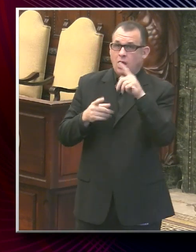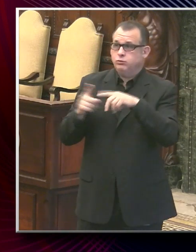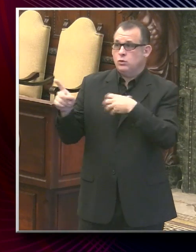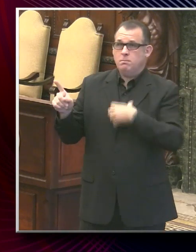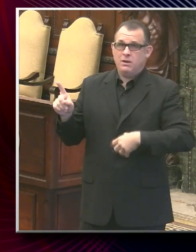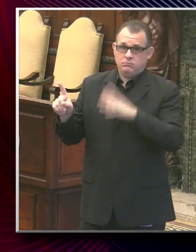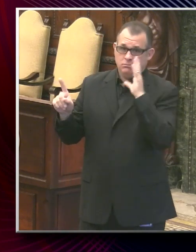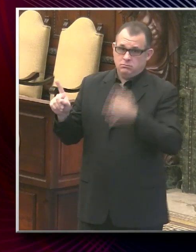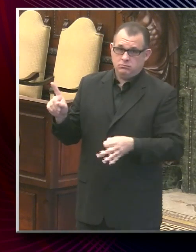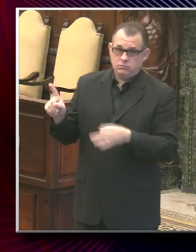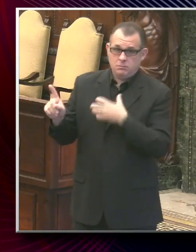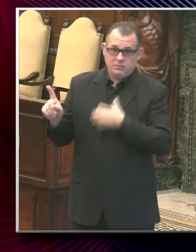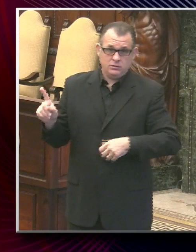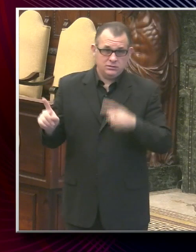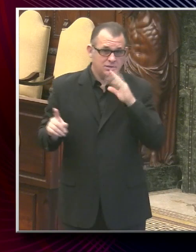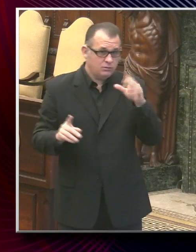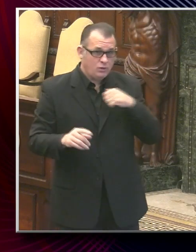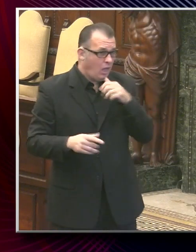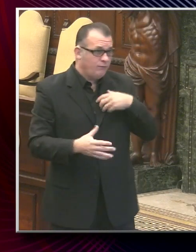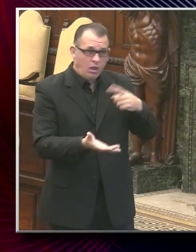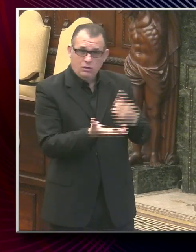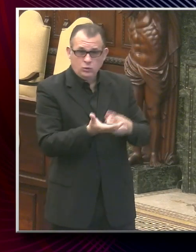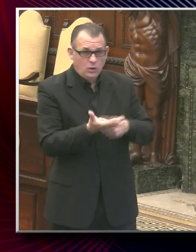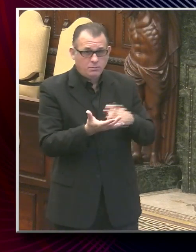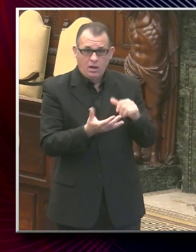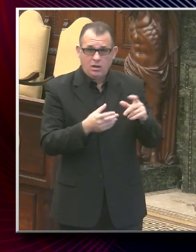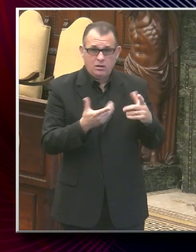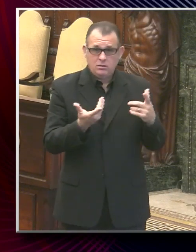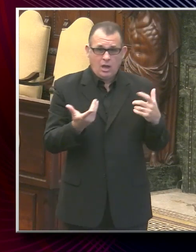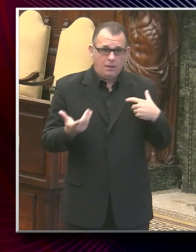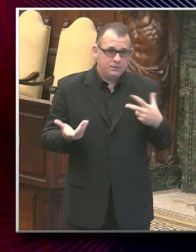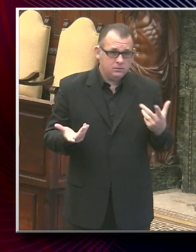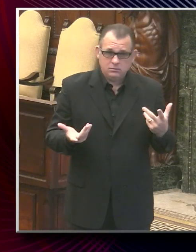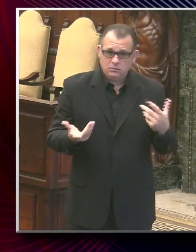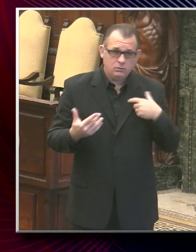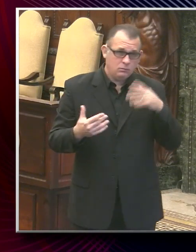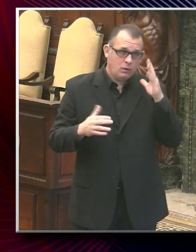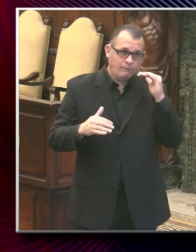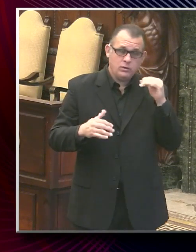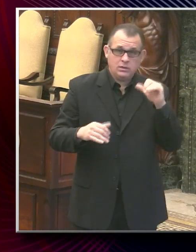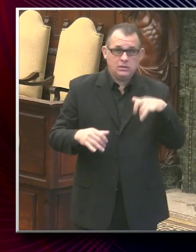haven't talked about it, but certainly would seek some input. Okay. Thank you both.